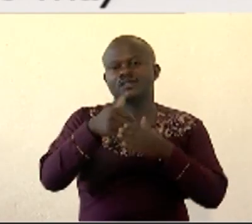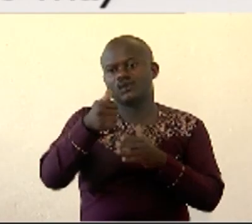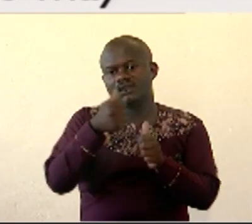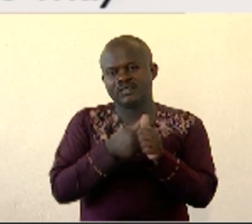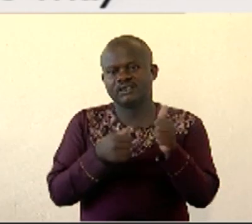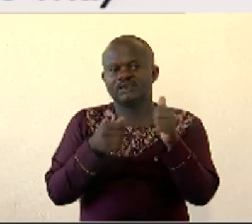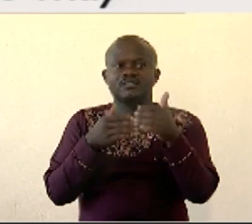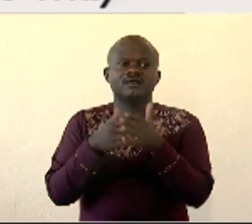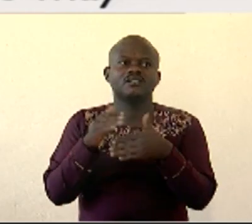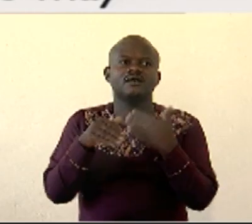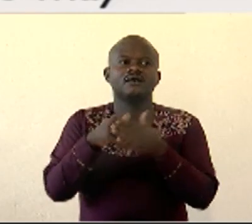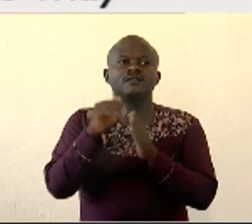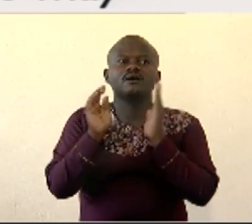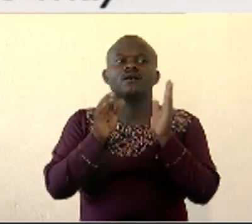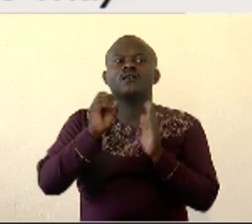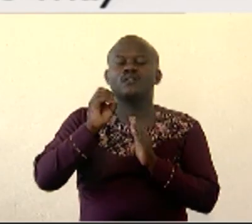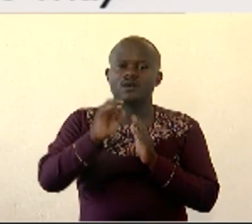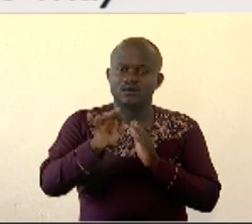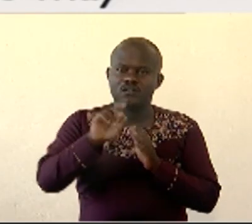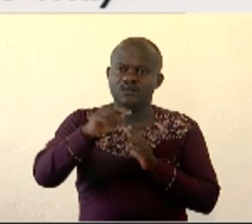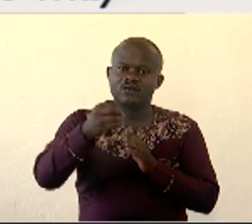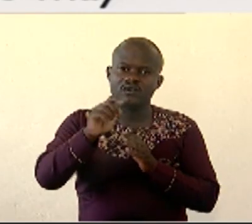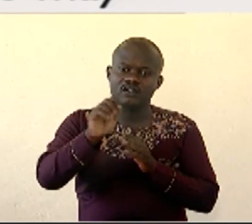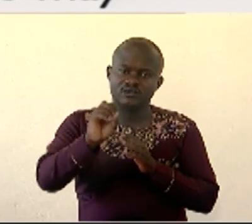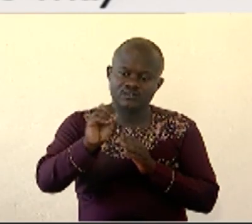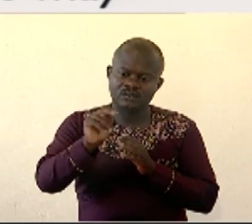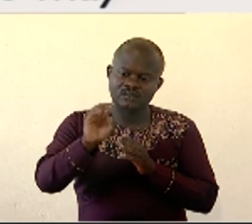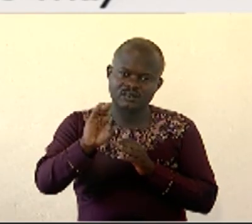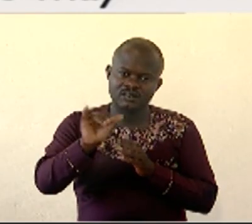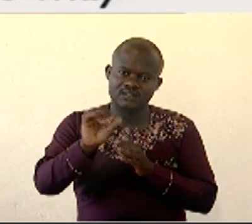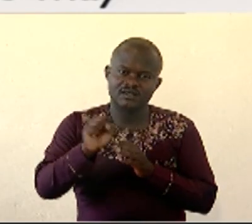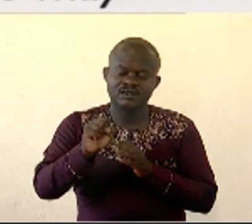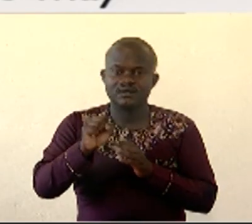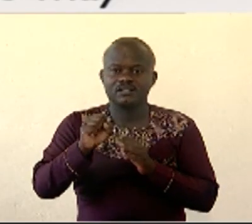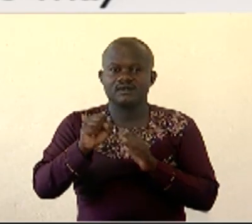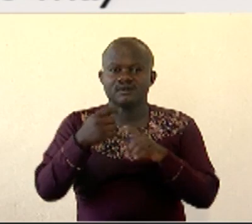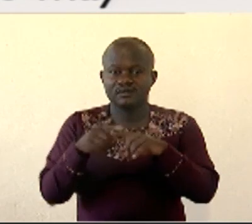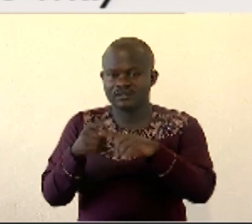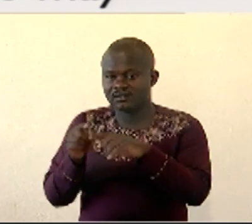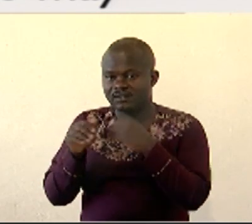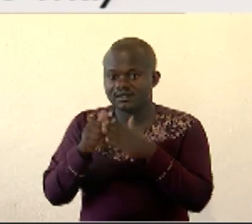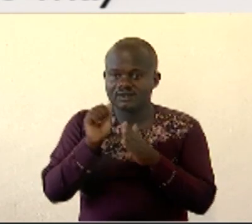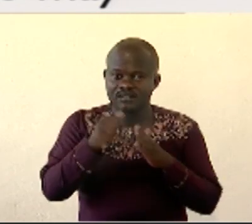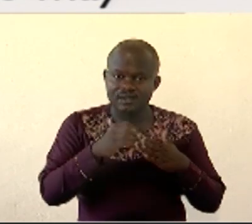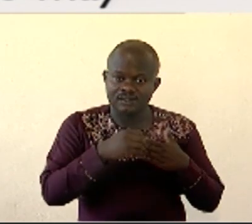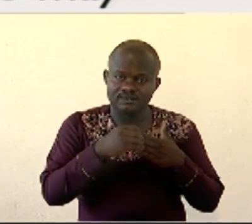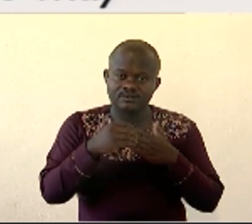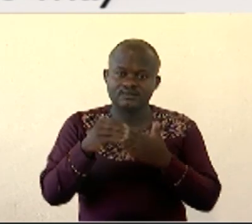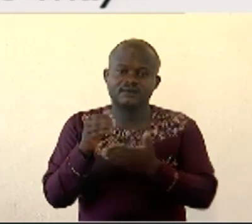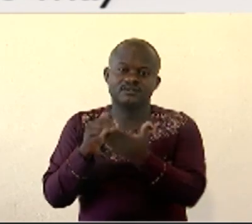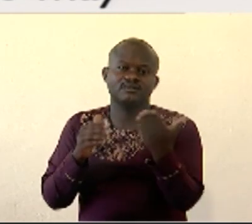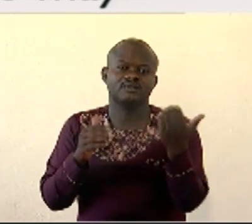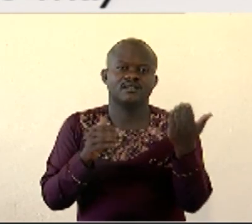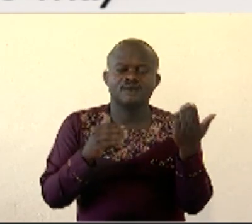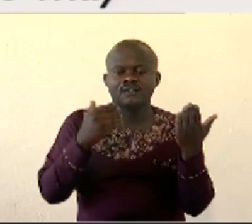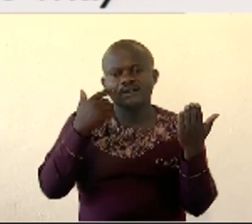limits the rate of photosynthesis. These variables that can limit the rate of